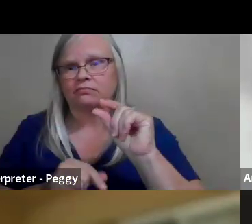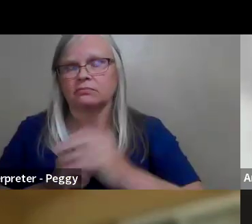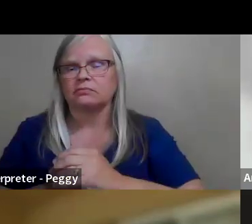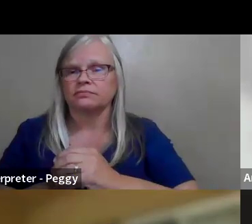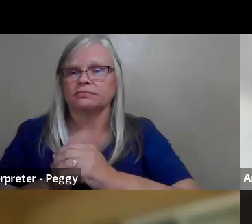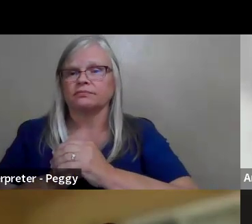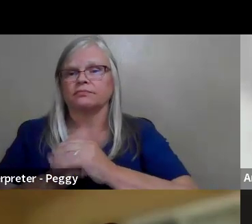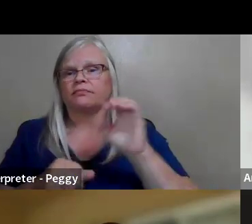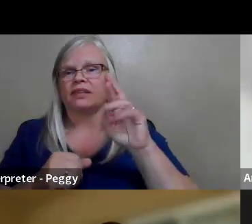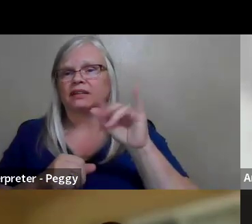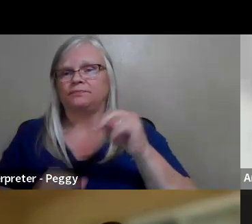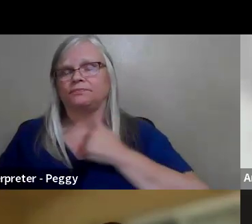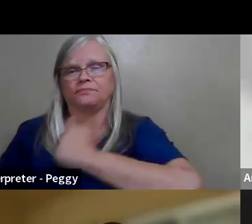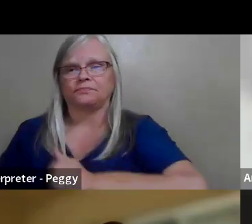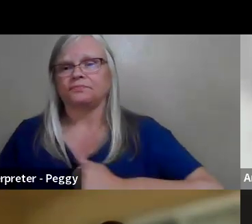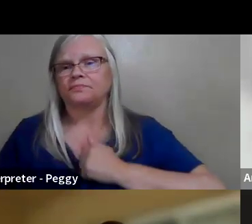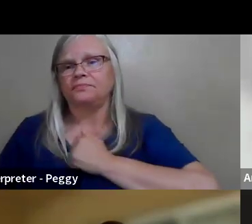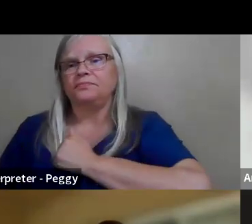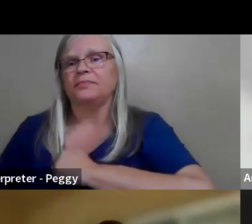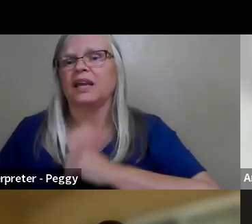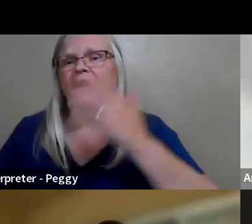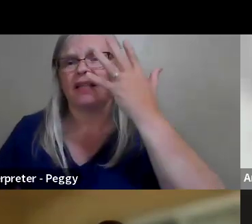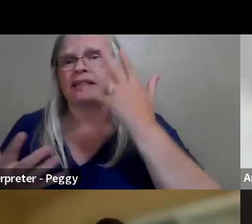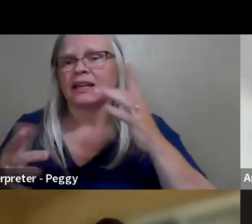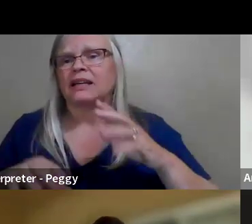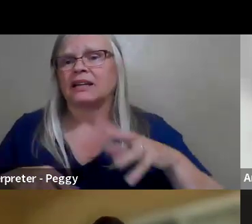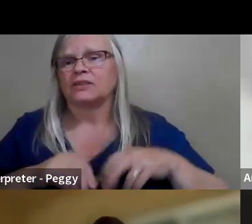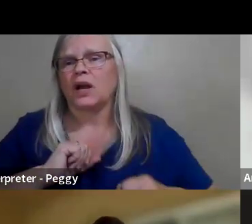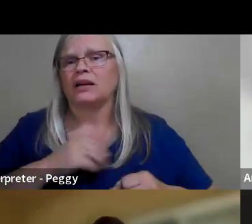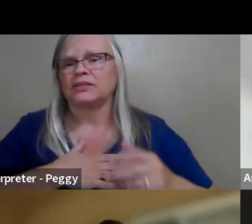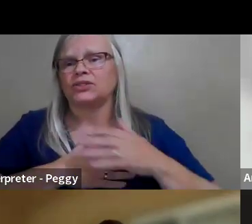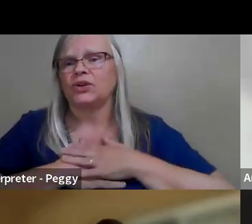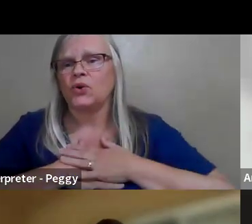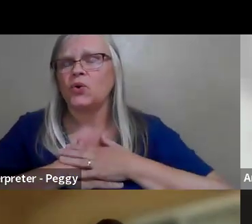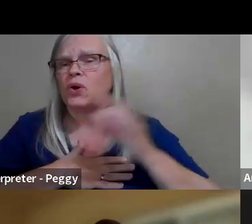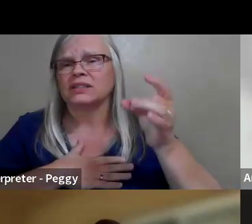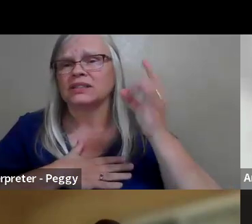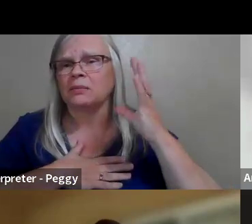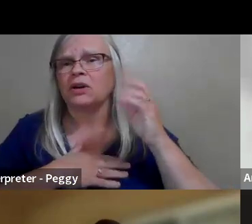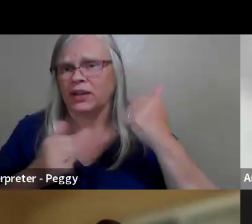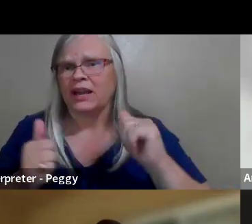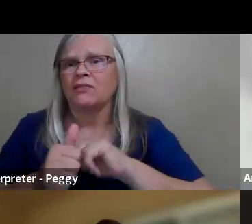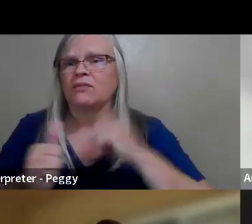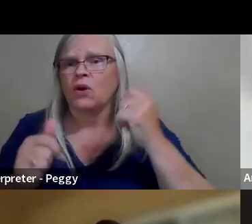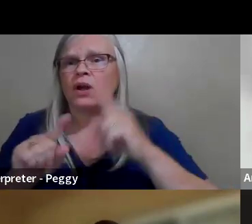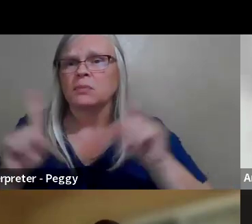And first of all, I'm really sorry. It's tragic, it's terrible, and it's completely avoidable, and